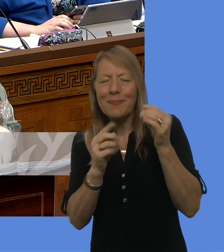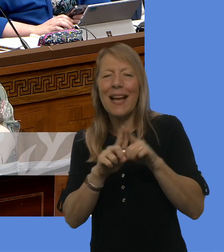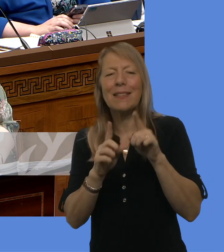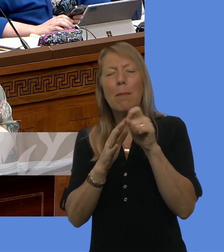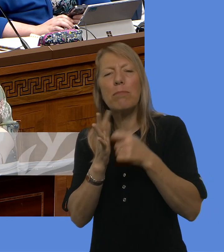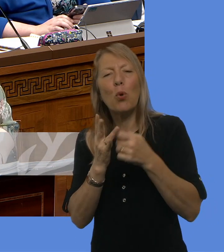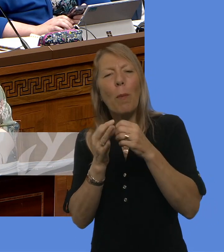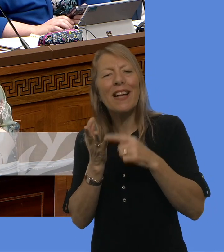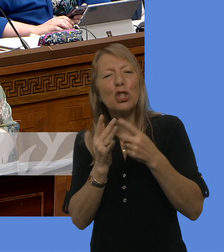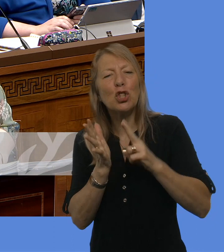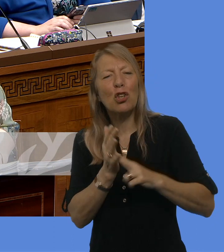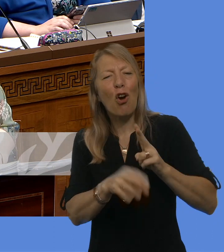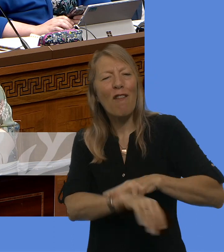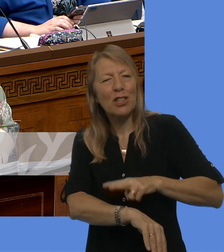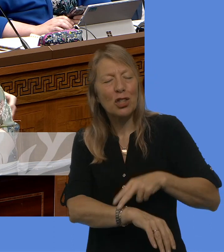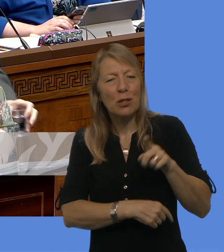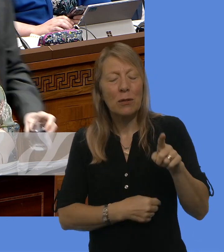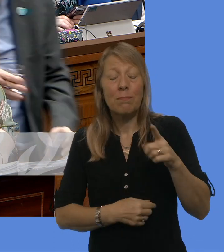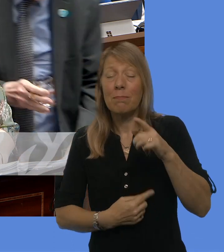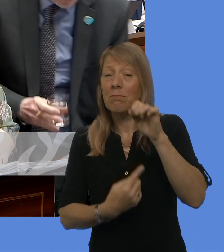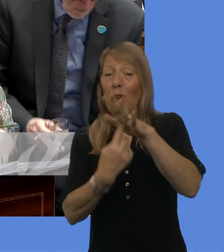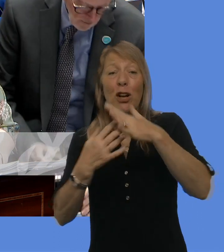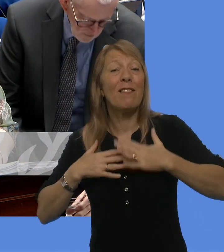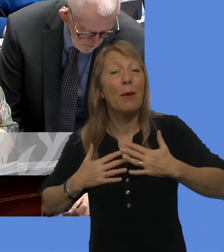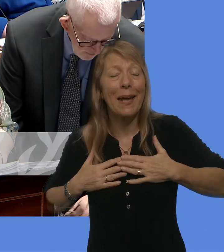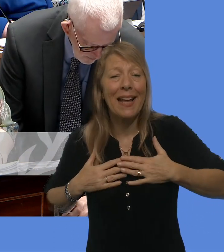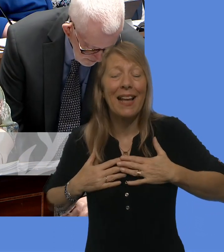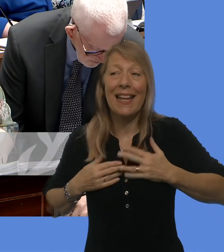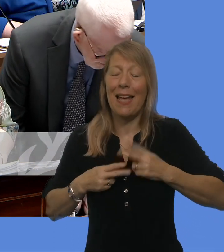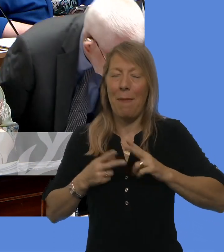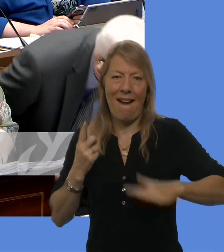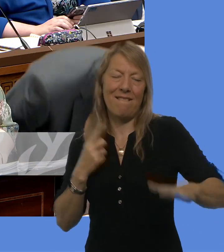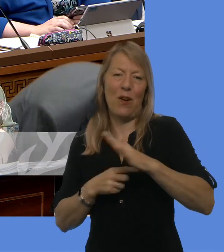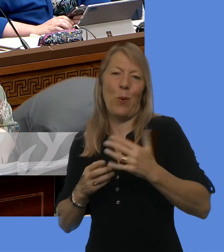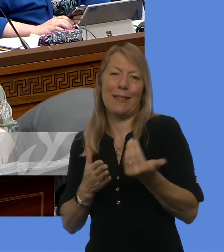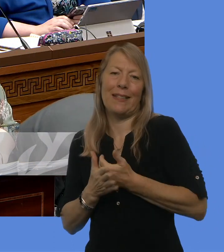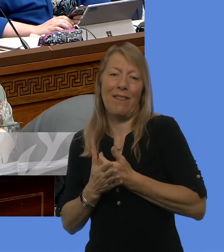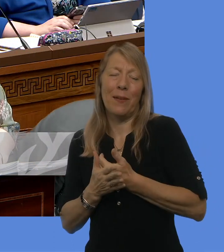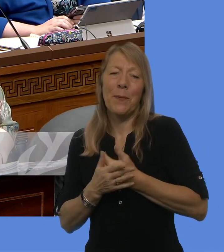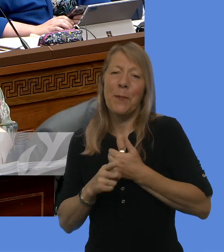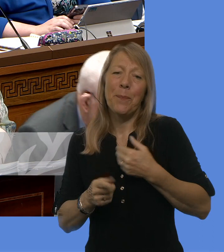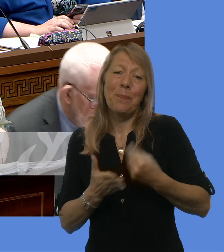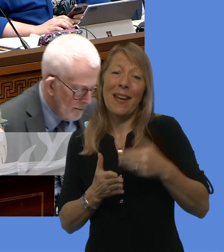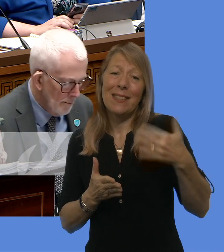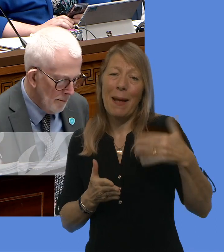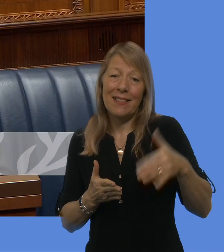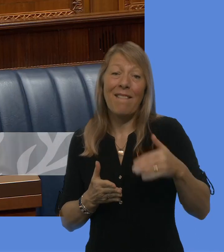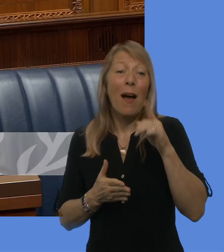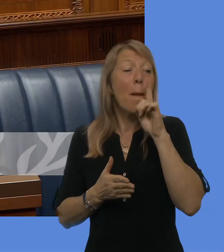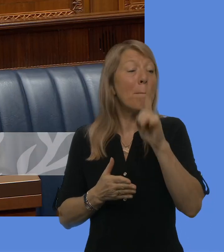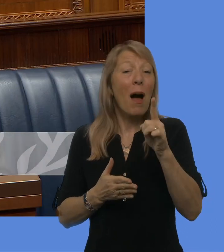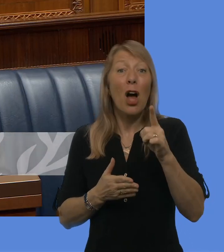is keeping the public safe and delivering effective public protection. It can be a costly exercise, but savings are realised wherever